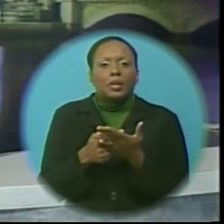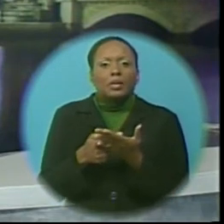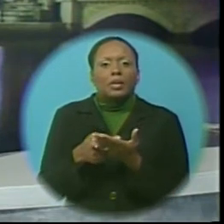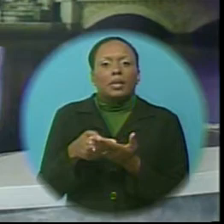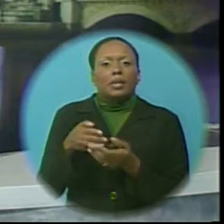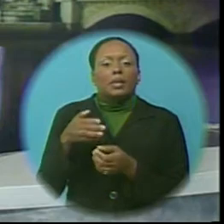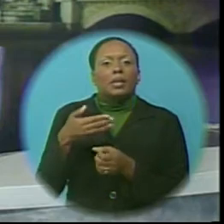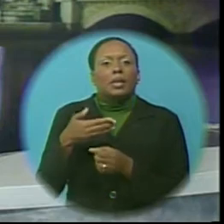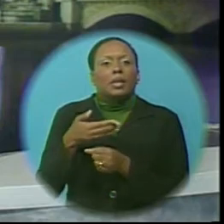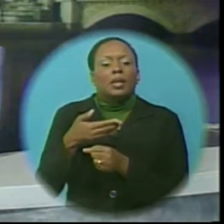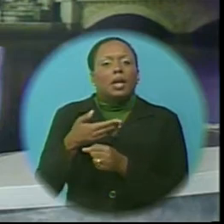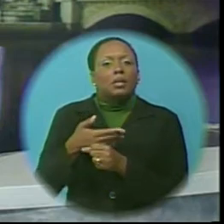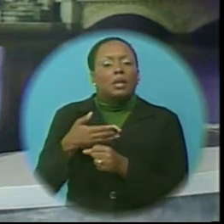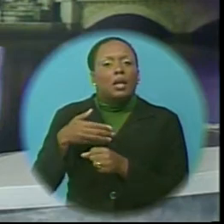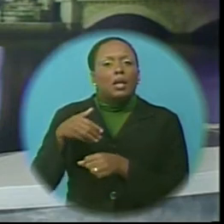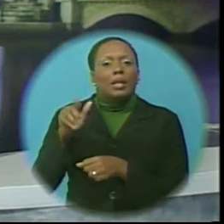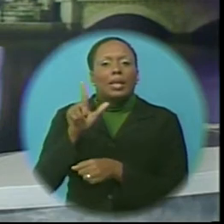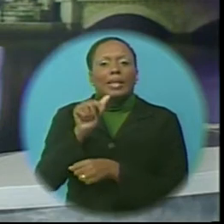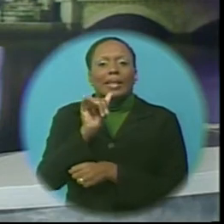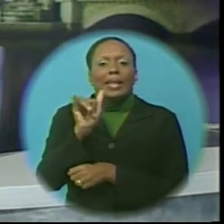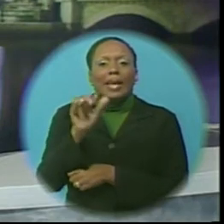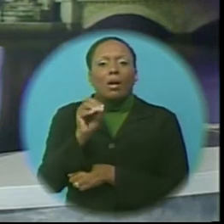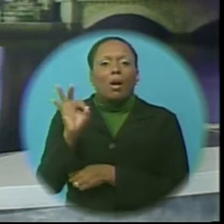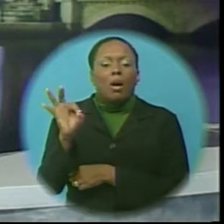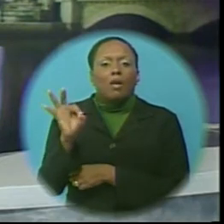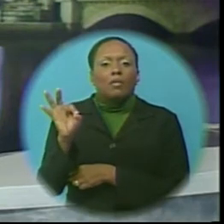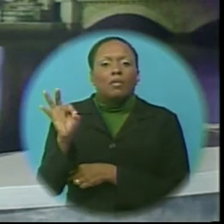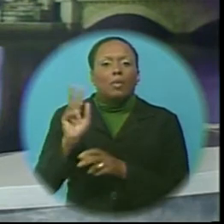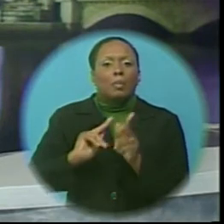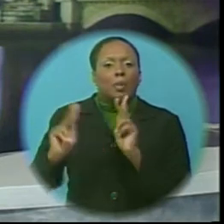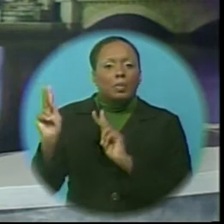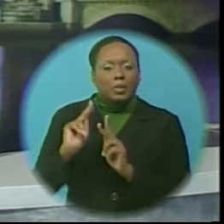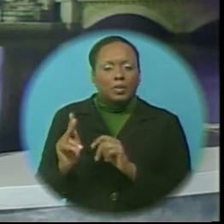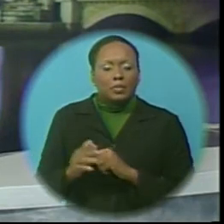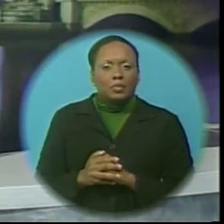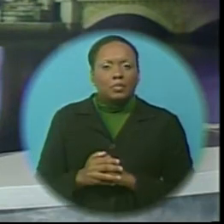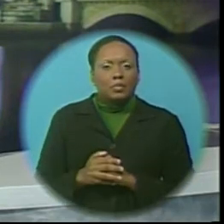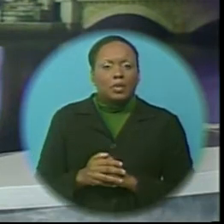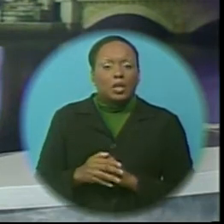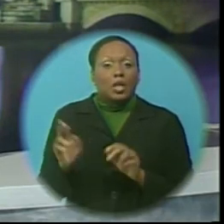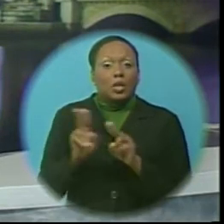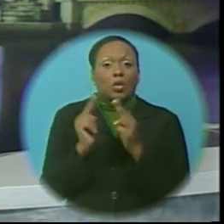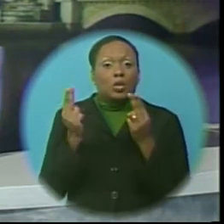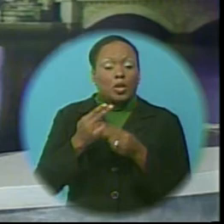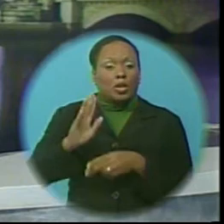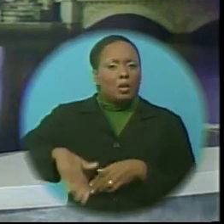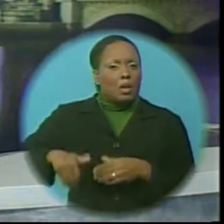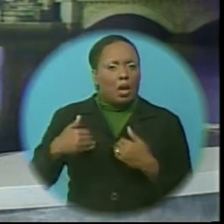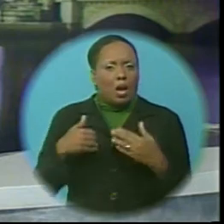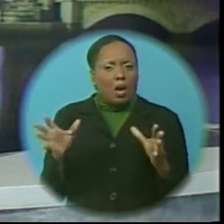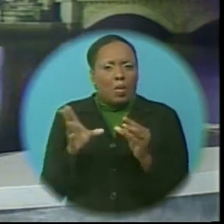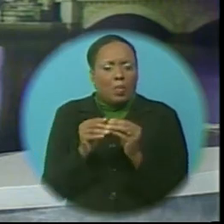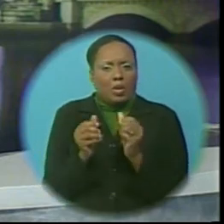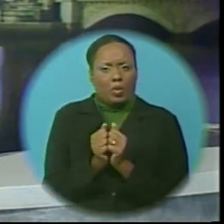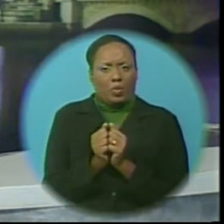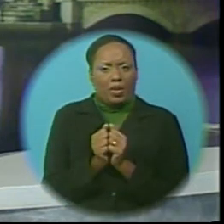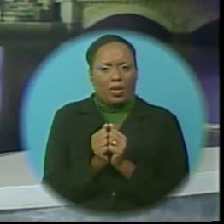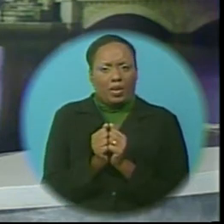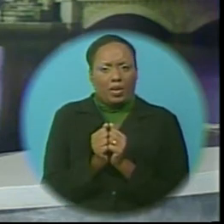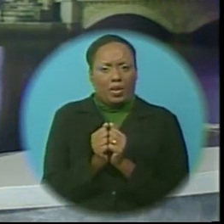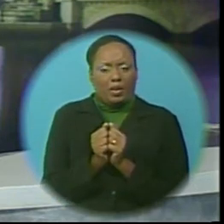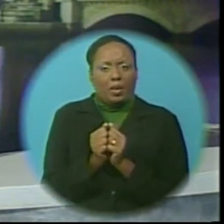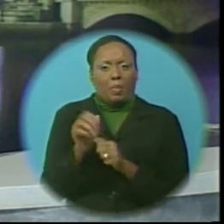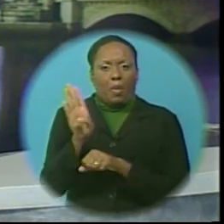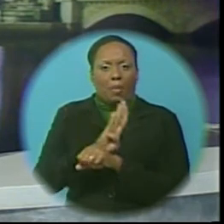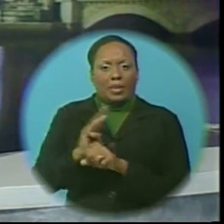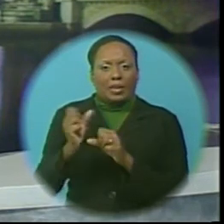layoffs. The Barbados Workers Union, which has not yet had a meeting with the BL&P, says a response to the pending